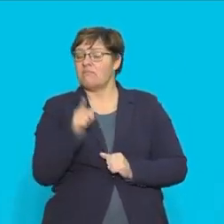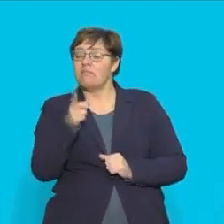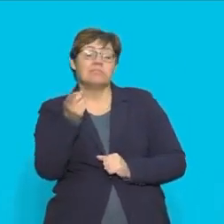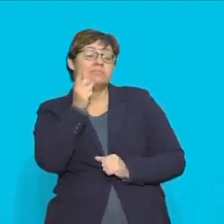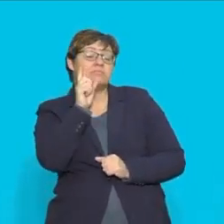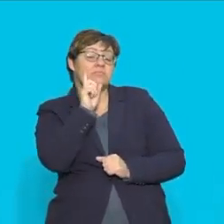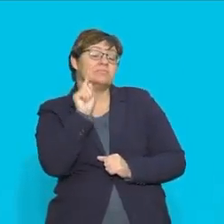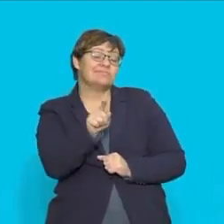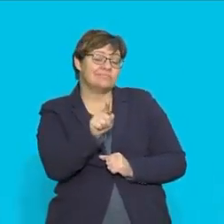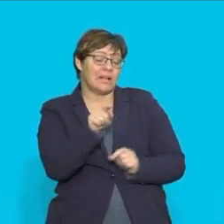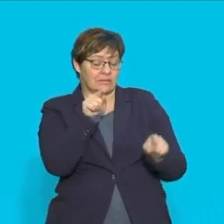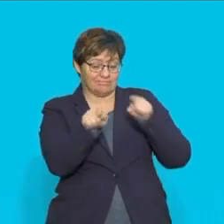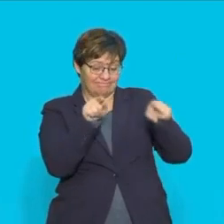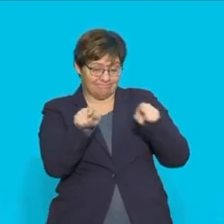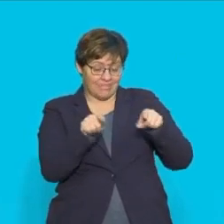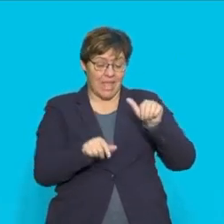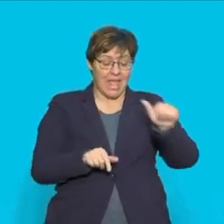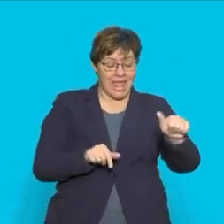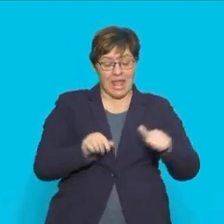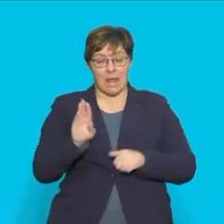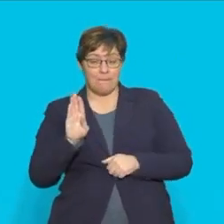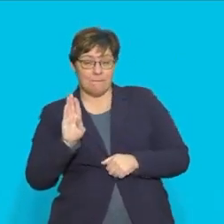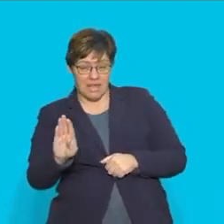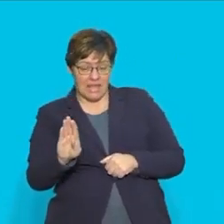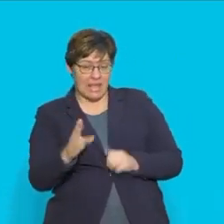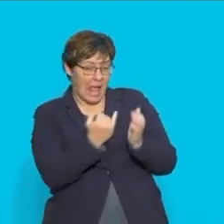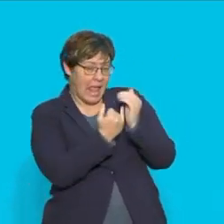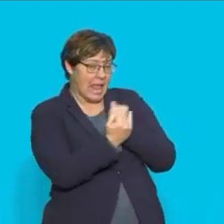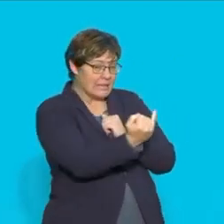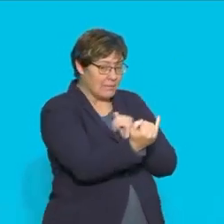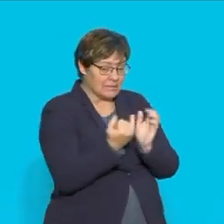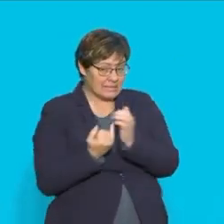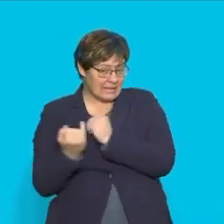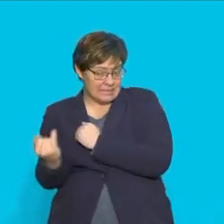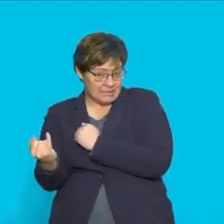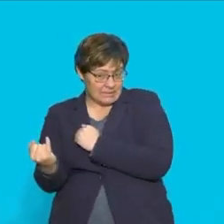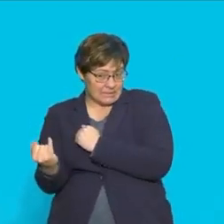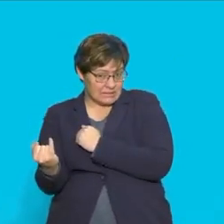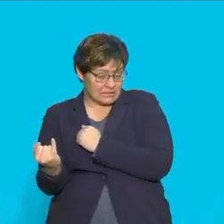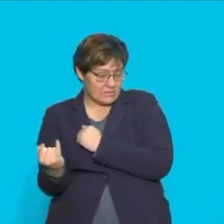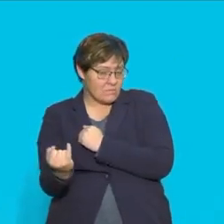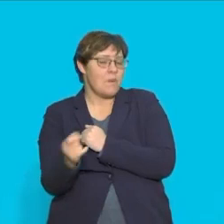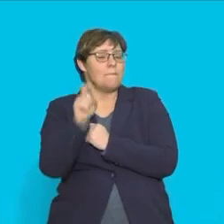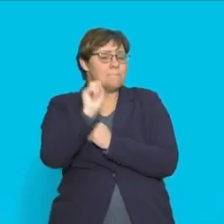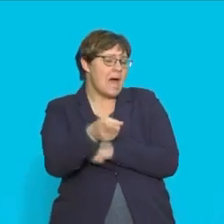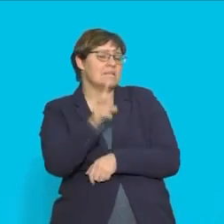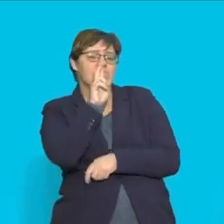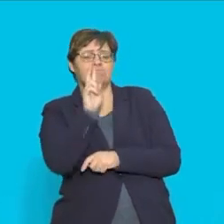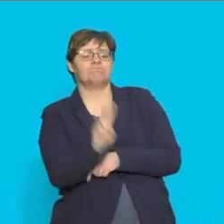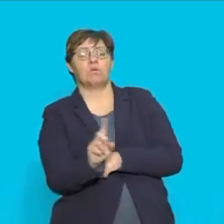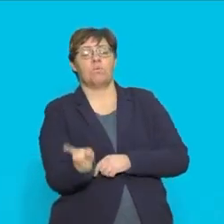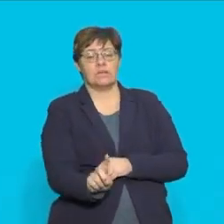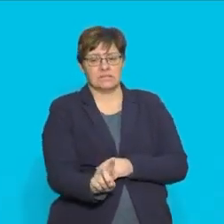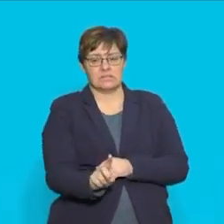to test where the two events A and B are independent, we have to